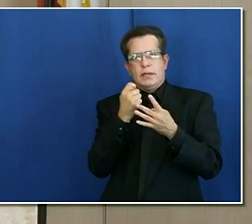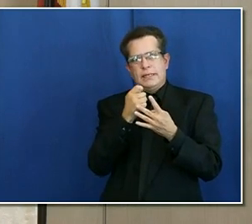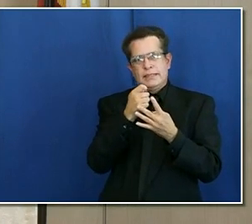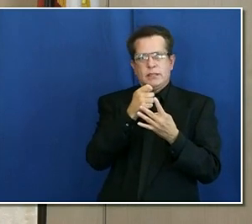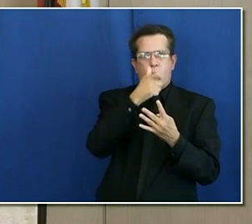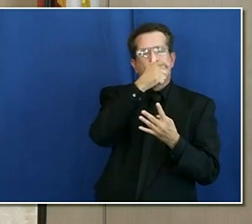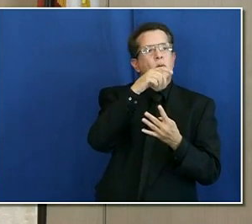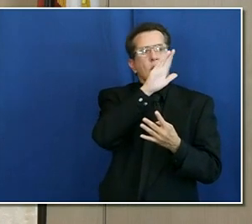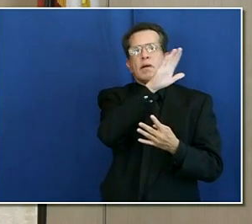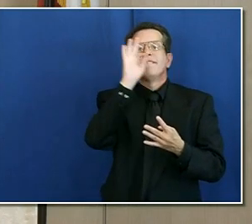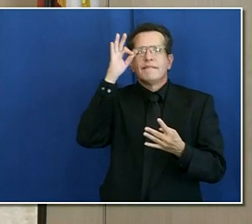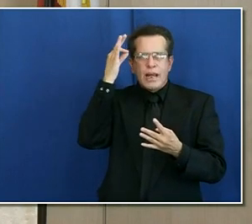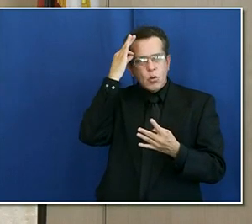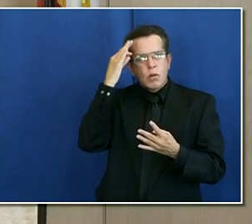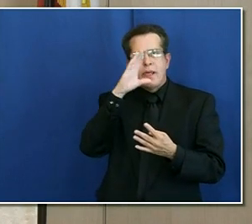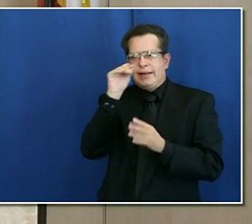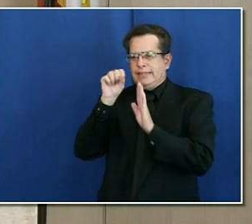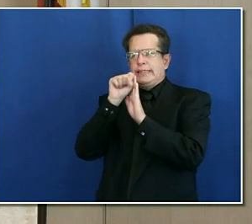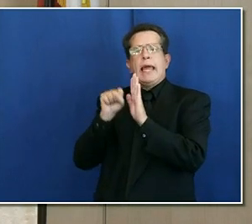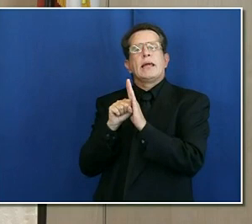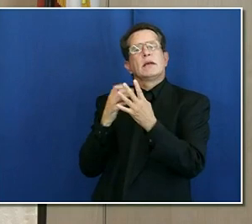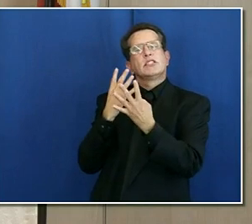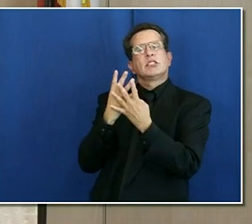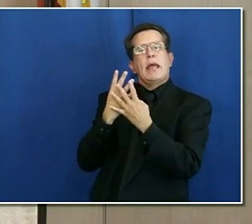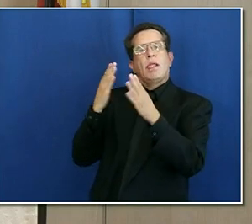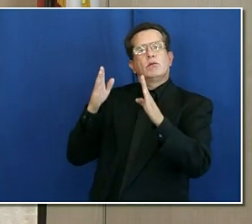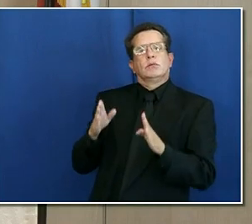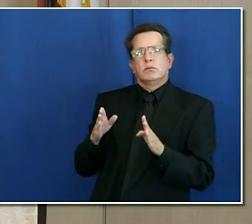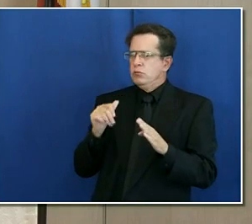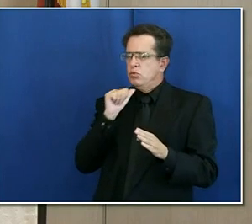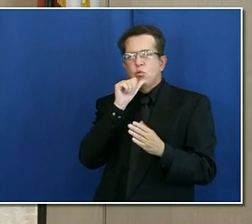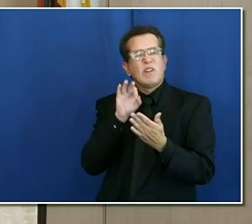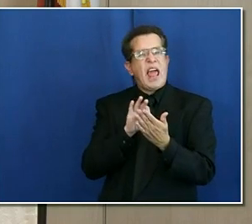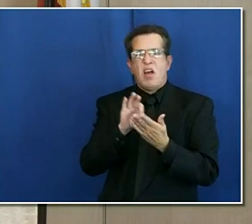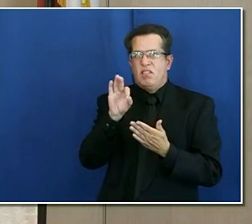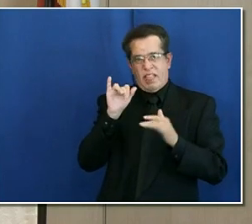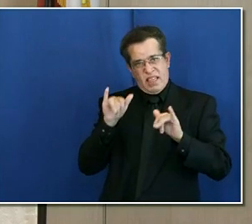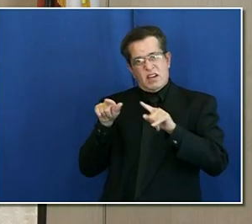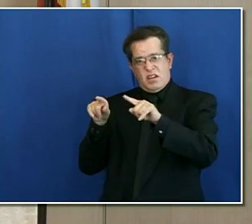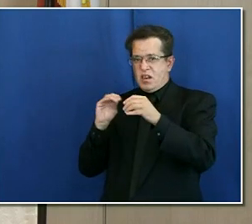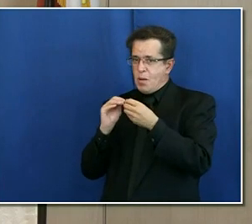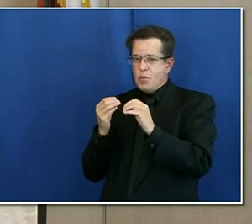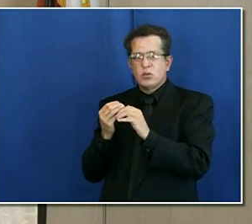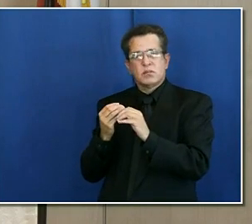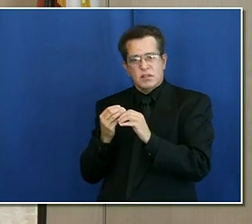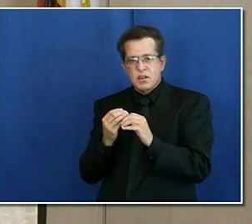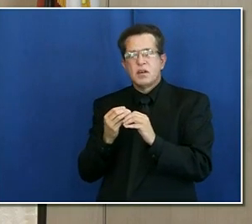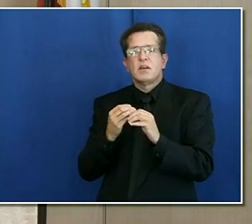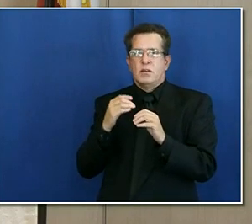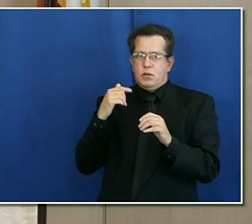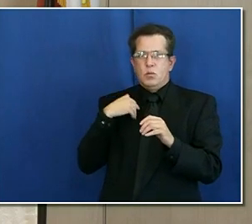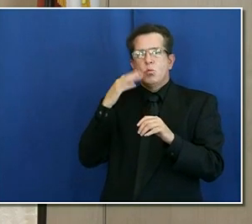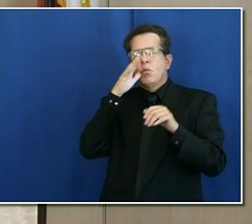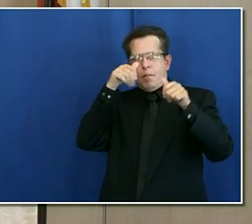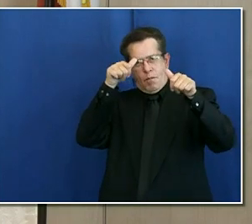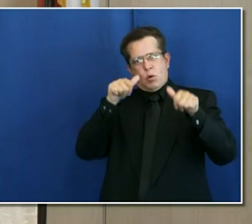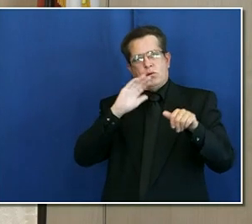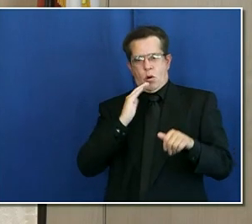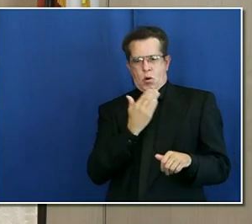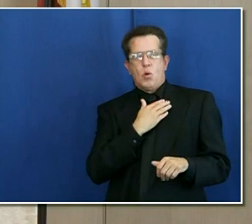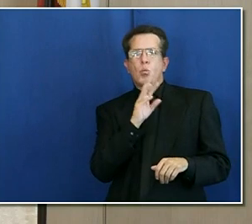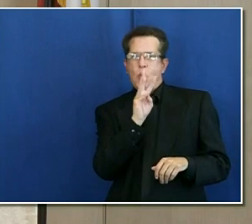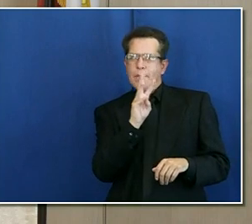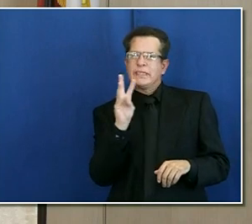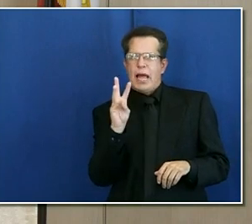federal inmates. This is for case rate only. This information will be posted on the county's website, so it